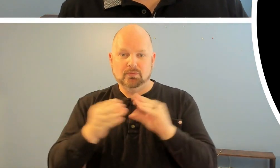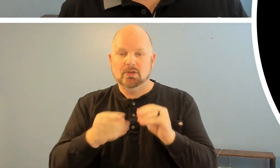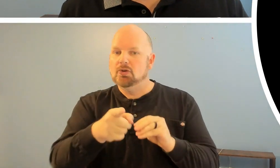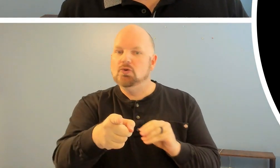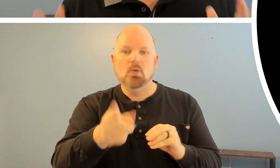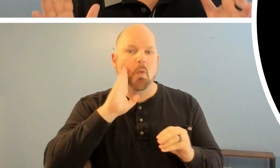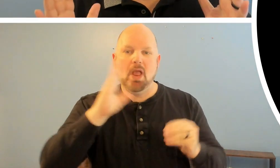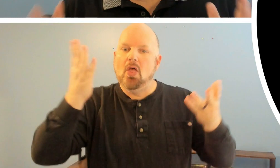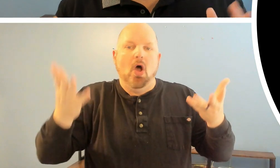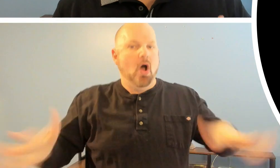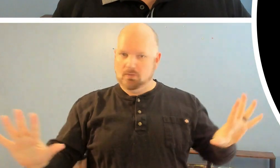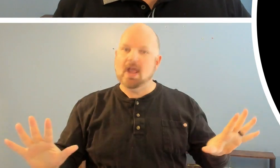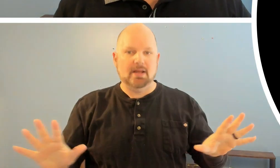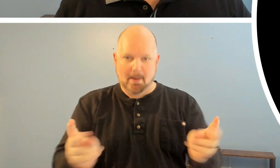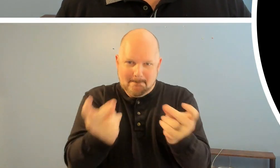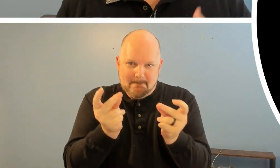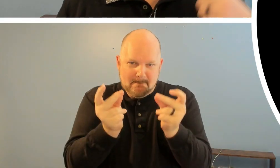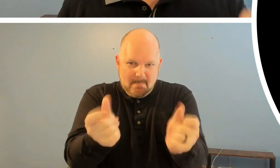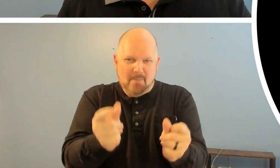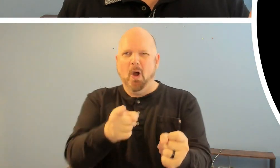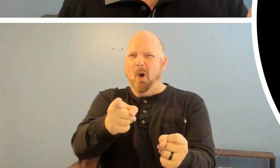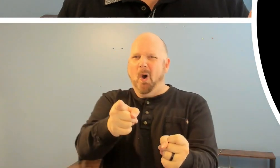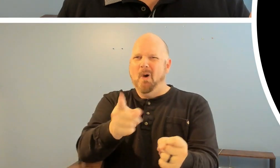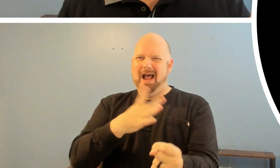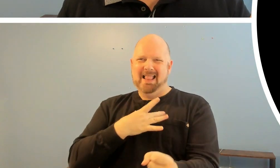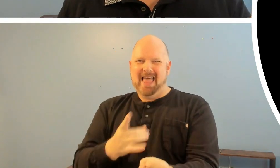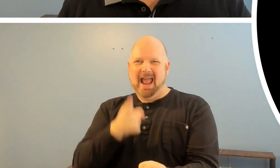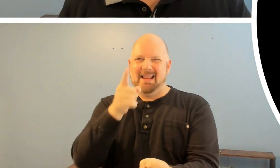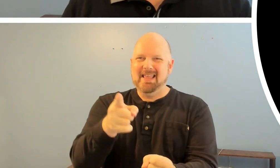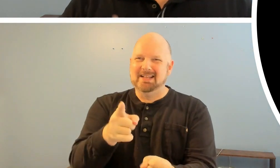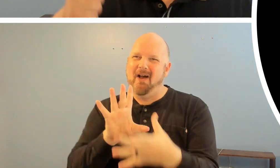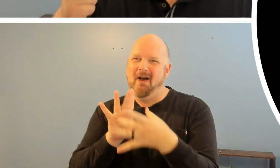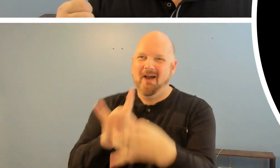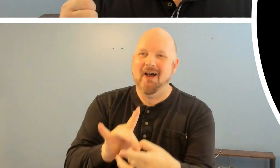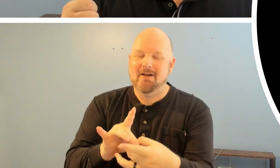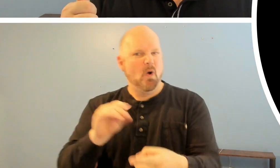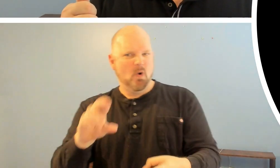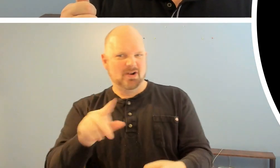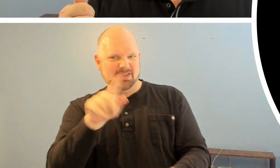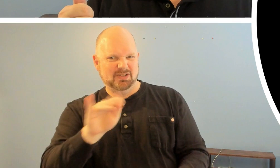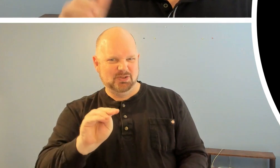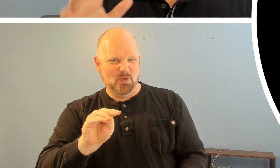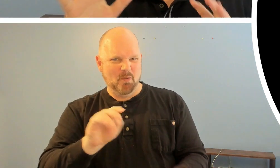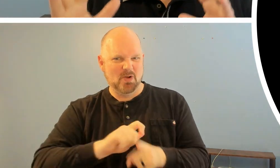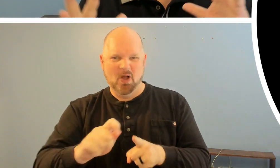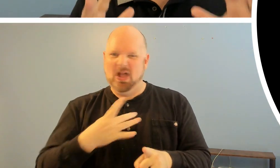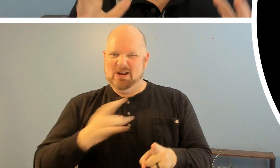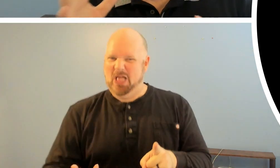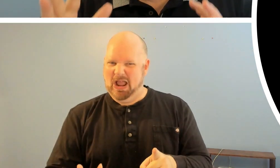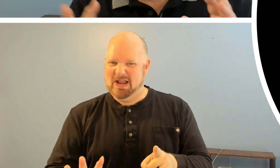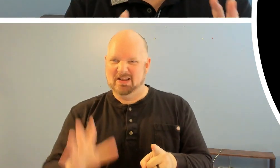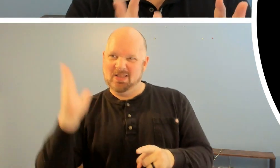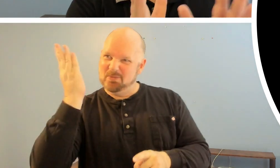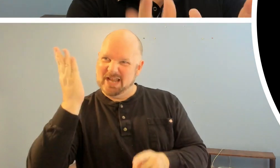starts talking, you automatically feel in your gut, oh, I'm gonna love this Zoom call, or ooh, I don't like this Zoom call, because there's